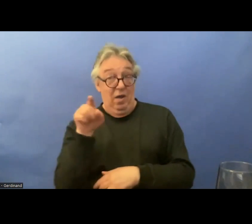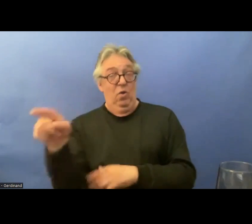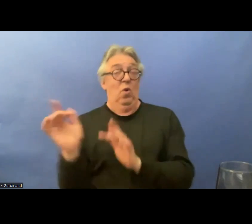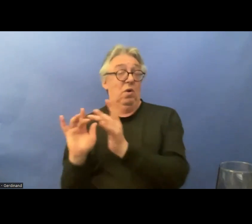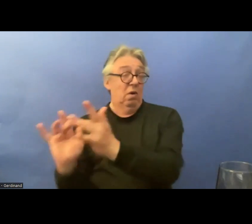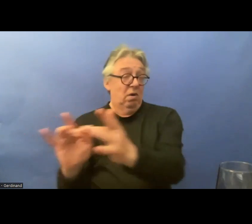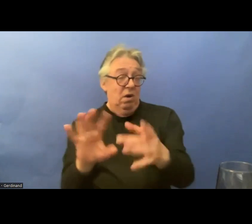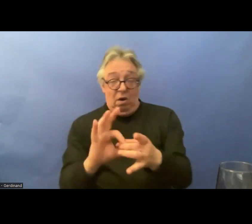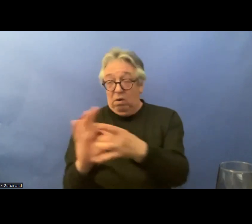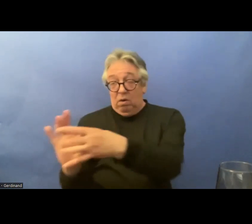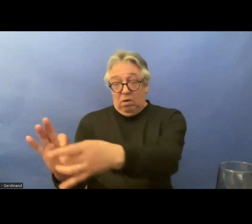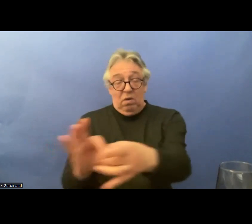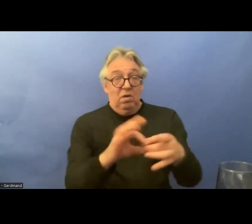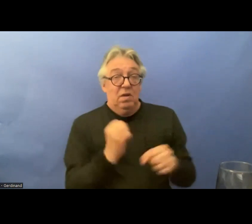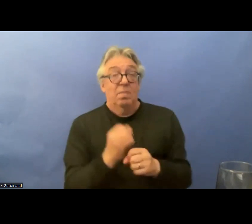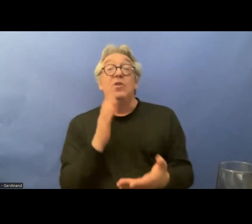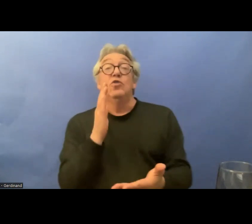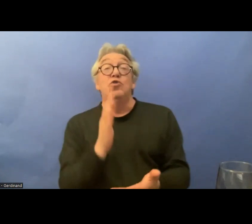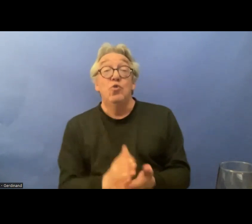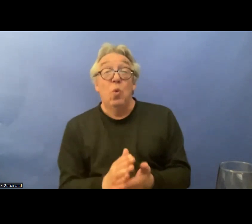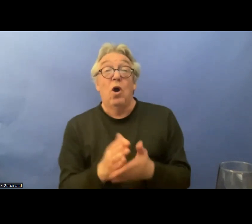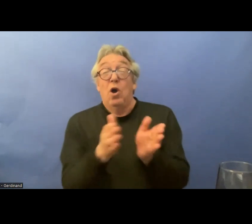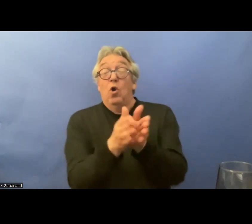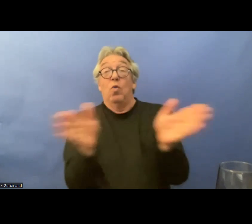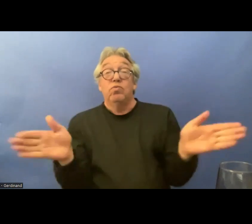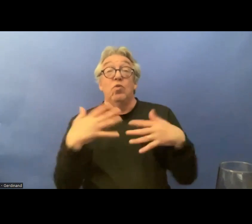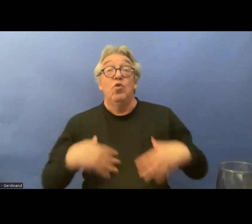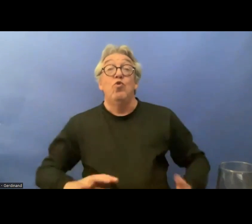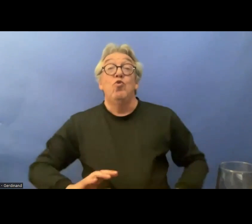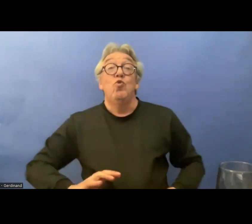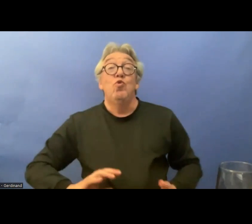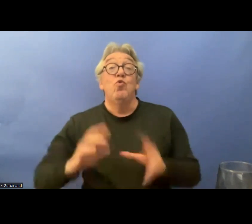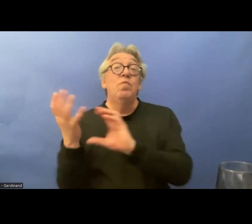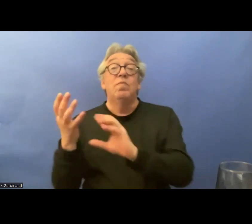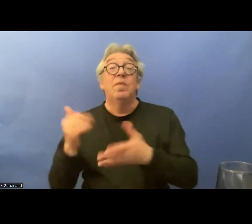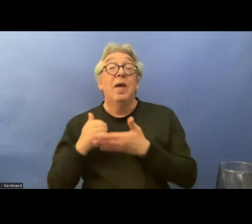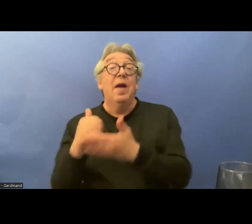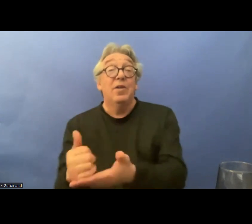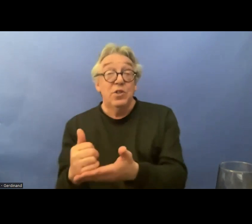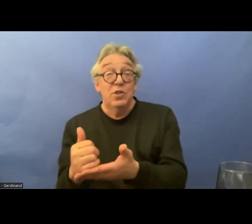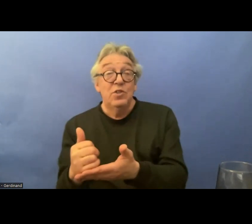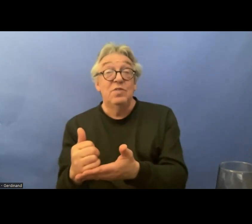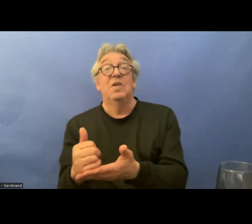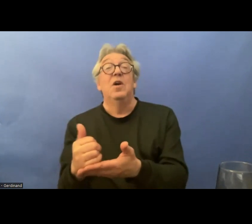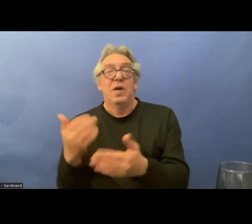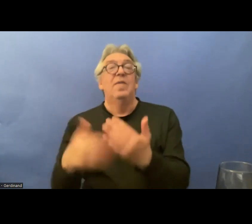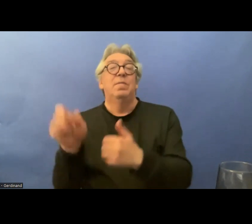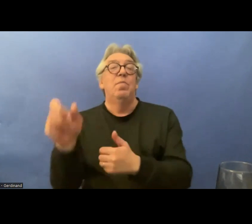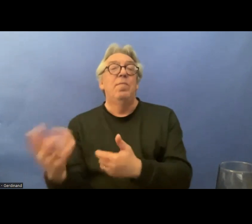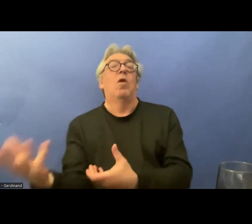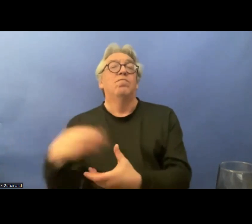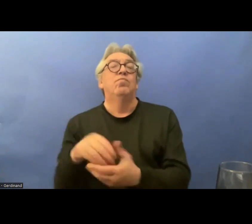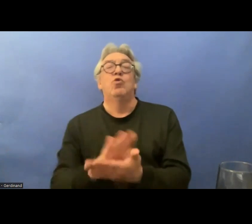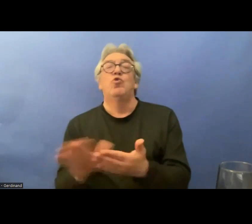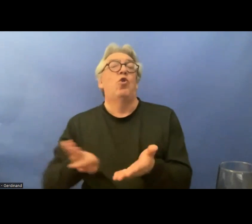and integrated across all aspects of humanitarian action. Many thanks again, colleagues, and I look forward to staying in touch to make